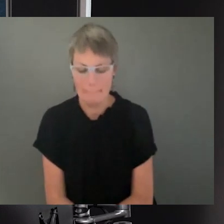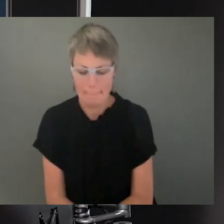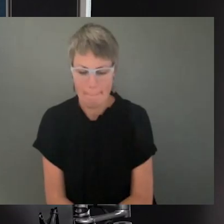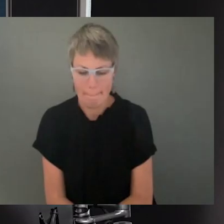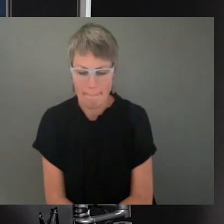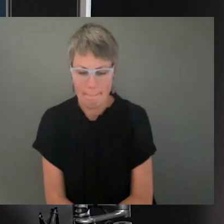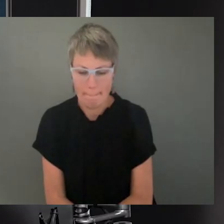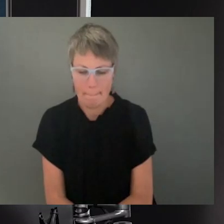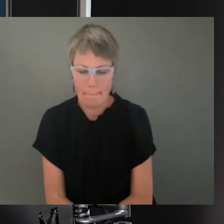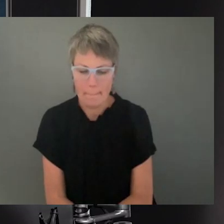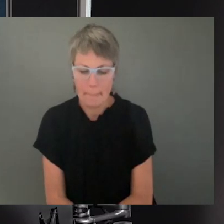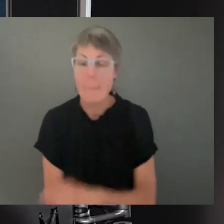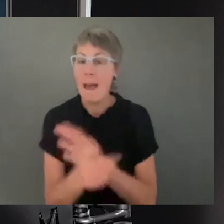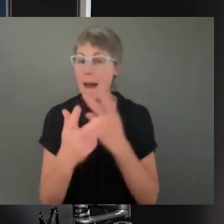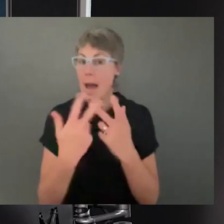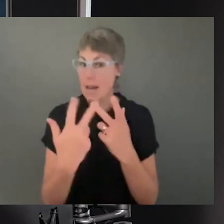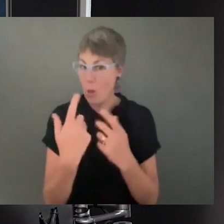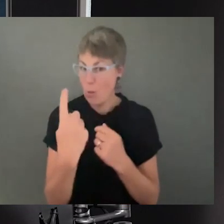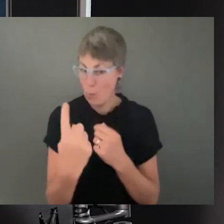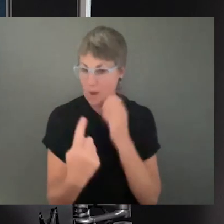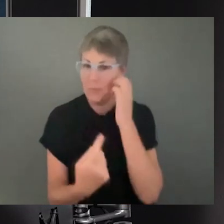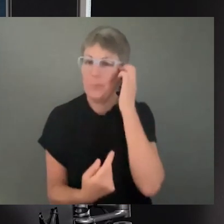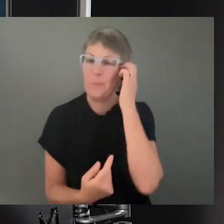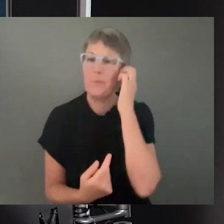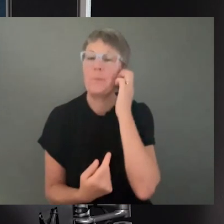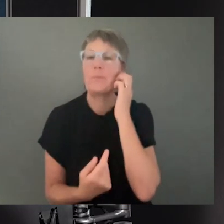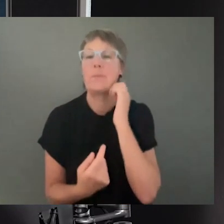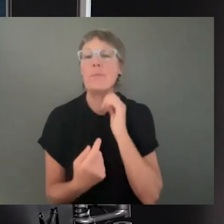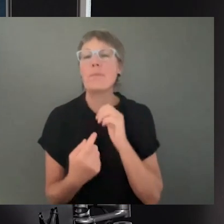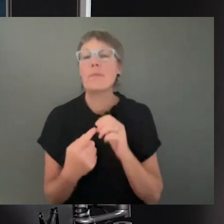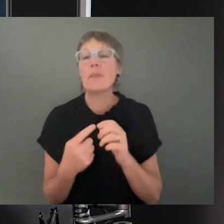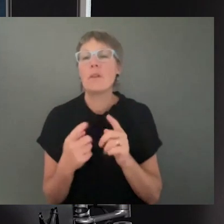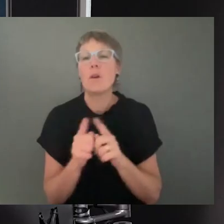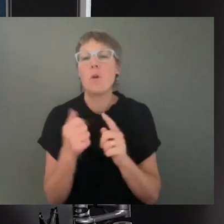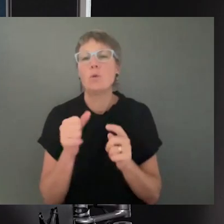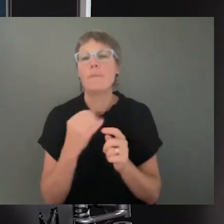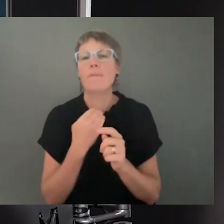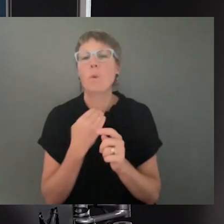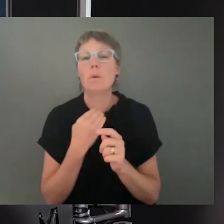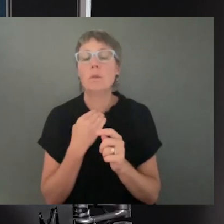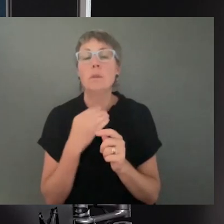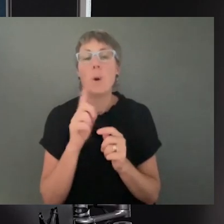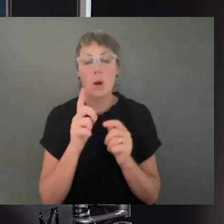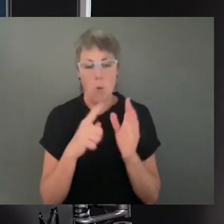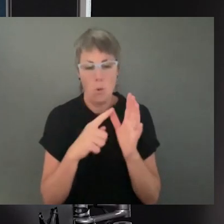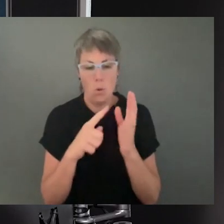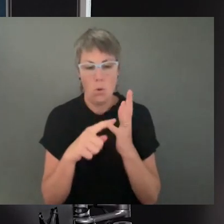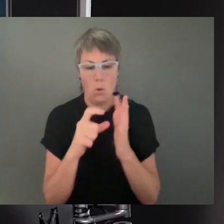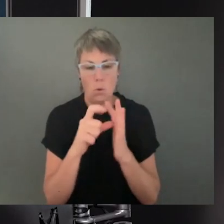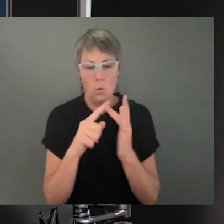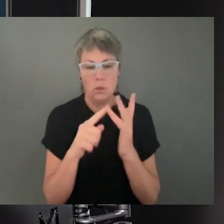222. Another big one, I think, is in the spirit of voice assistance, as you mentioned, Brendan, is audiobooks.